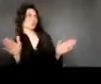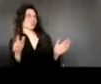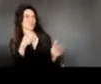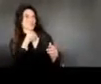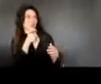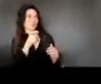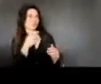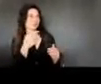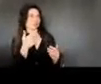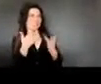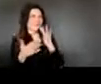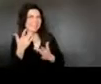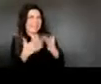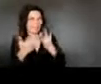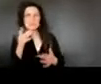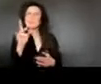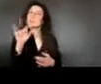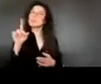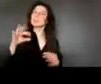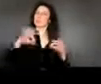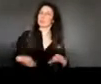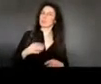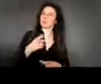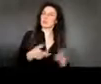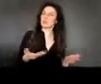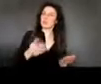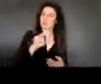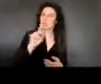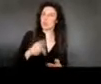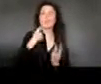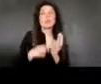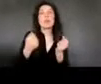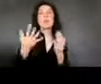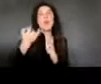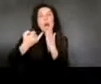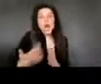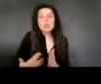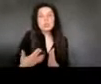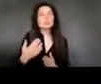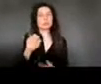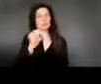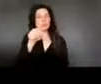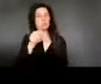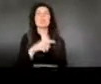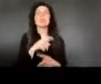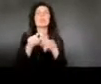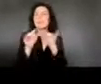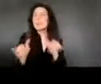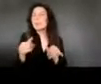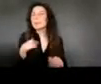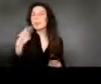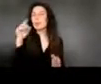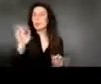them, which is why it's become something of an artist hub. But in a lot of ways, I think it's important to